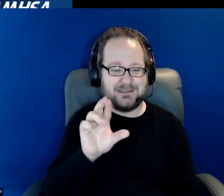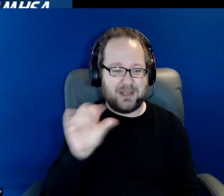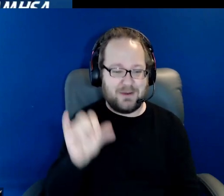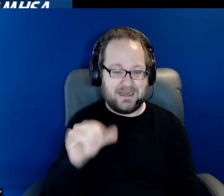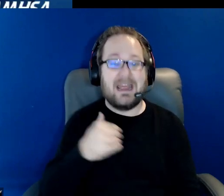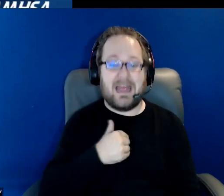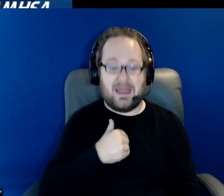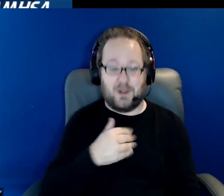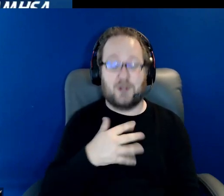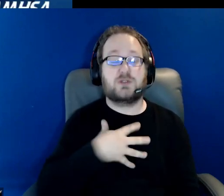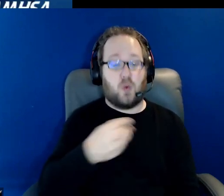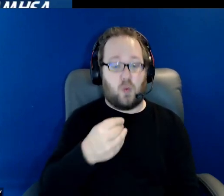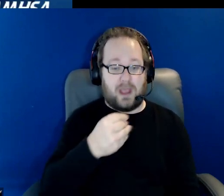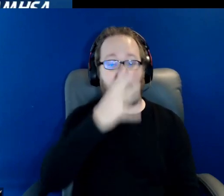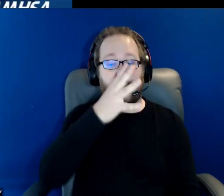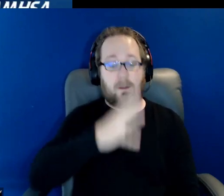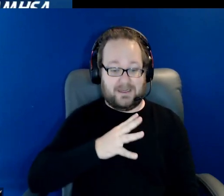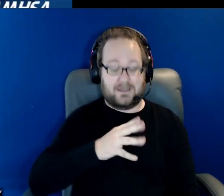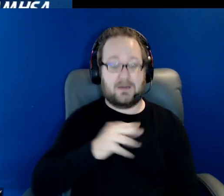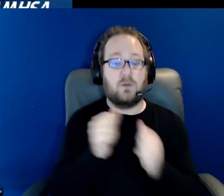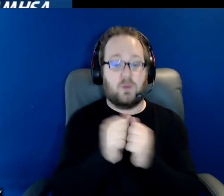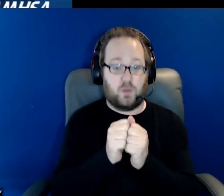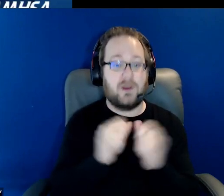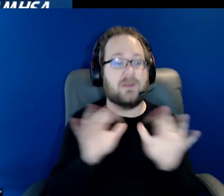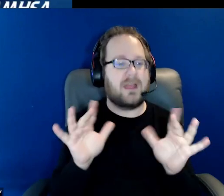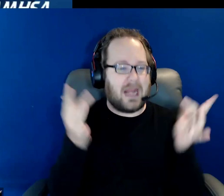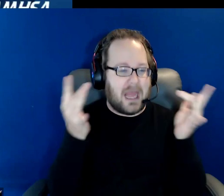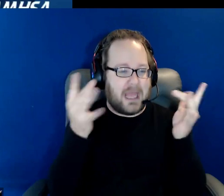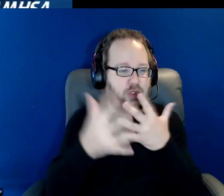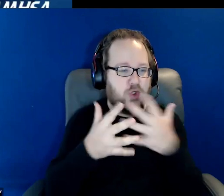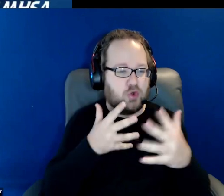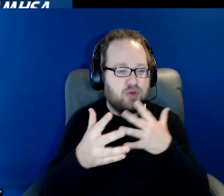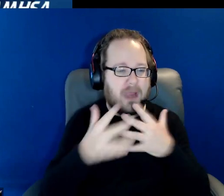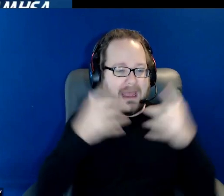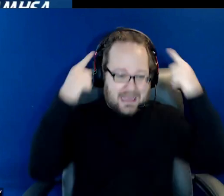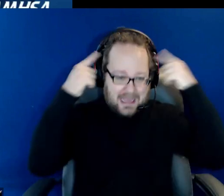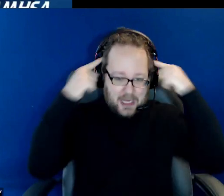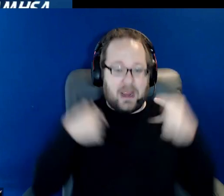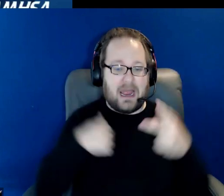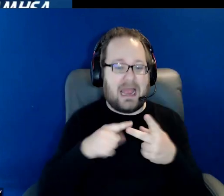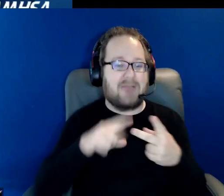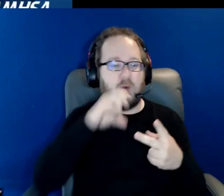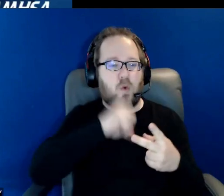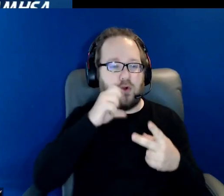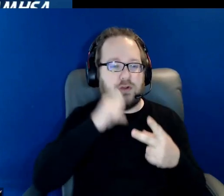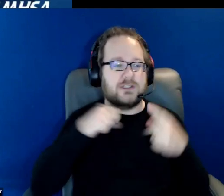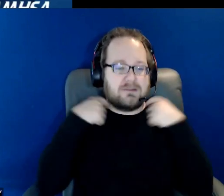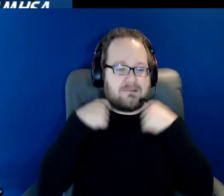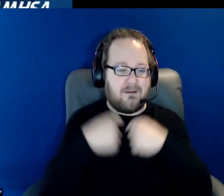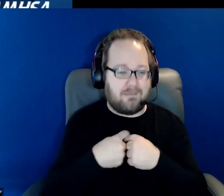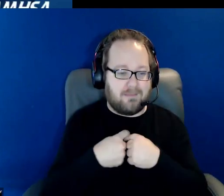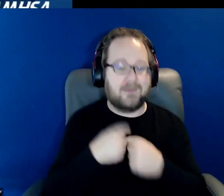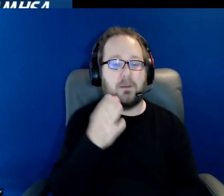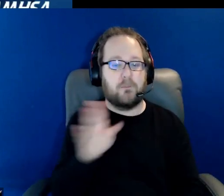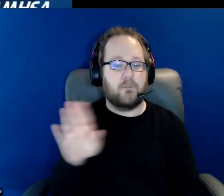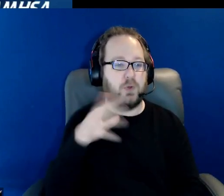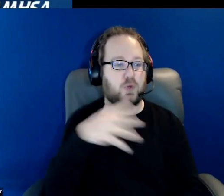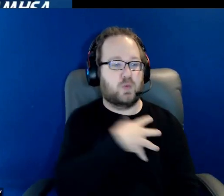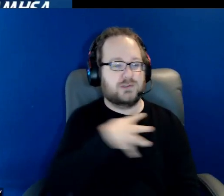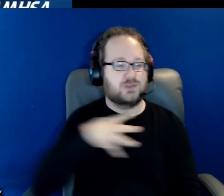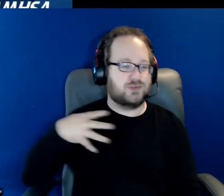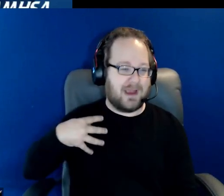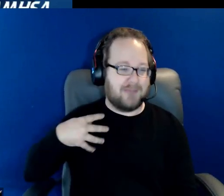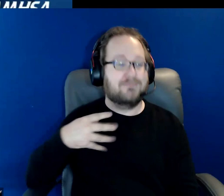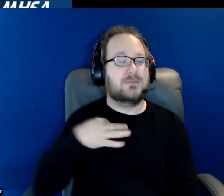white woman with lighter gray hair. I'm wearing an orange necklace, a blue striped shirt,